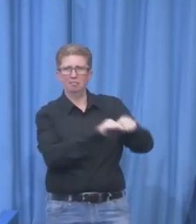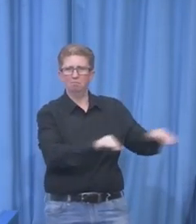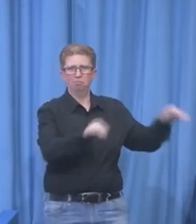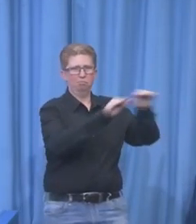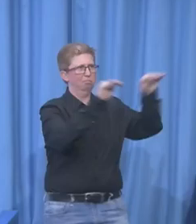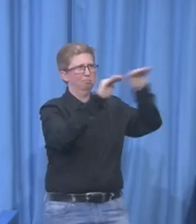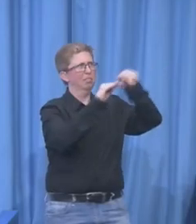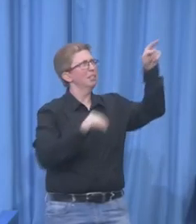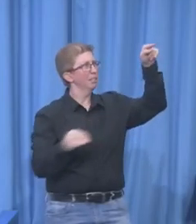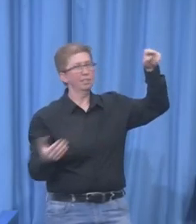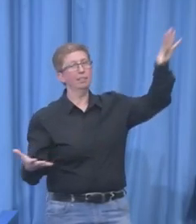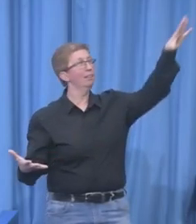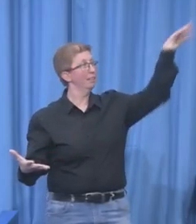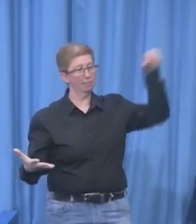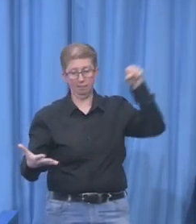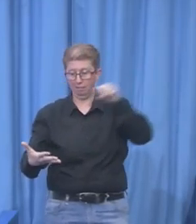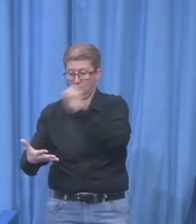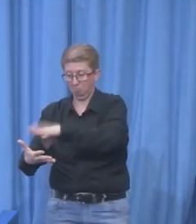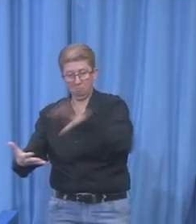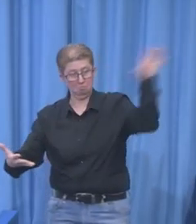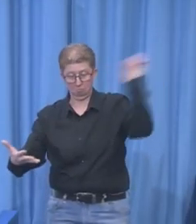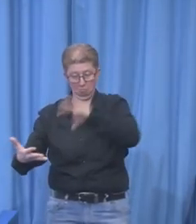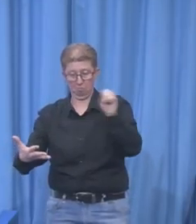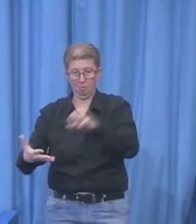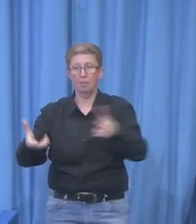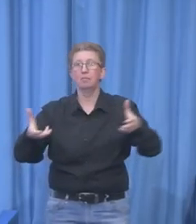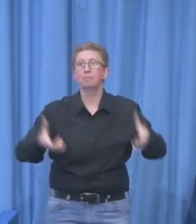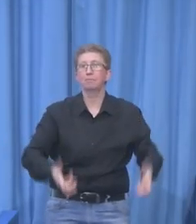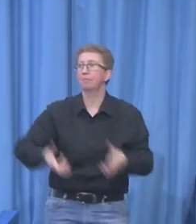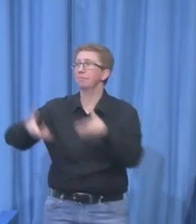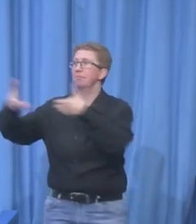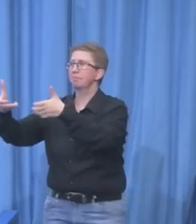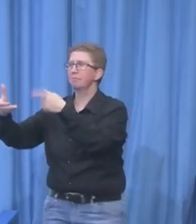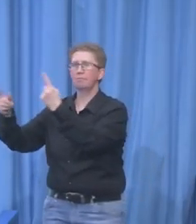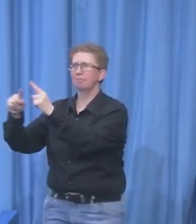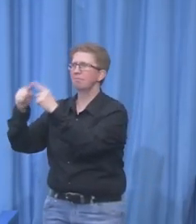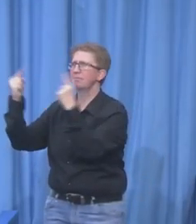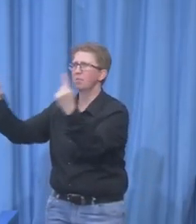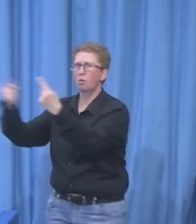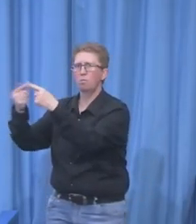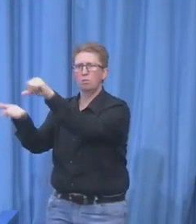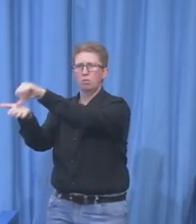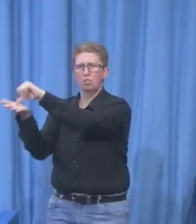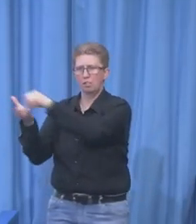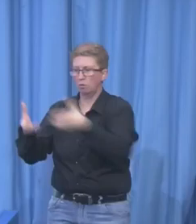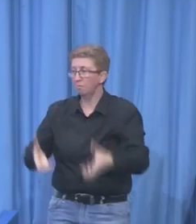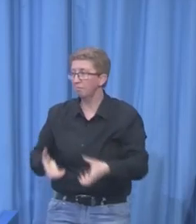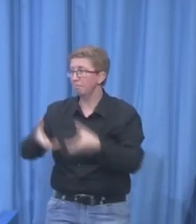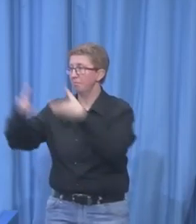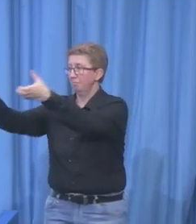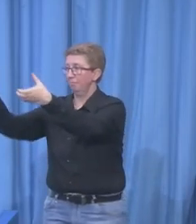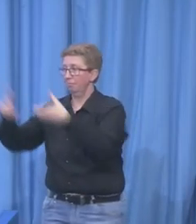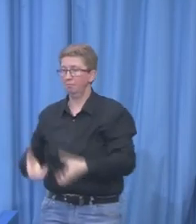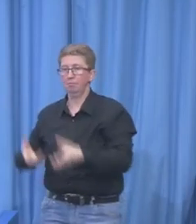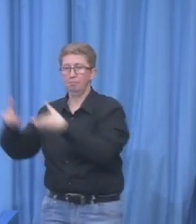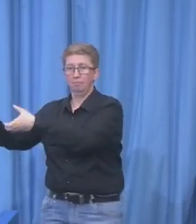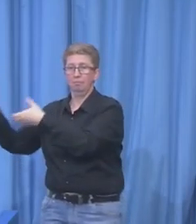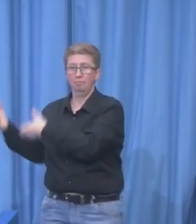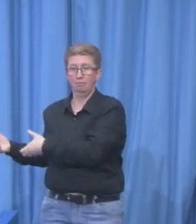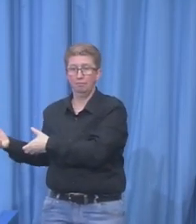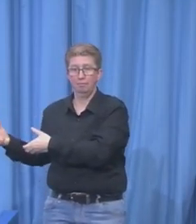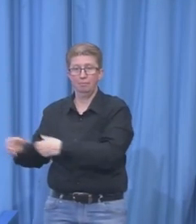else does. And here's how she counts. So if you look at the picture on the